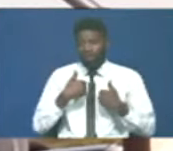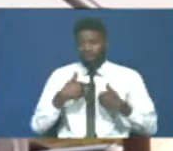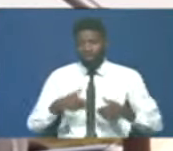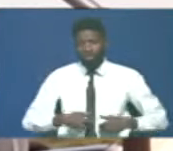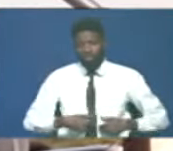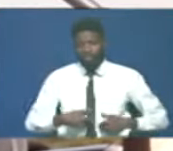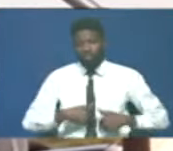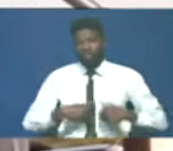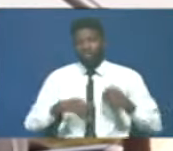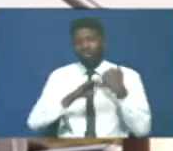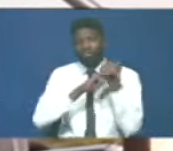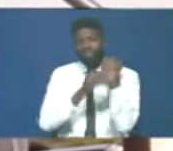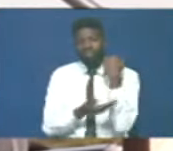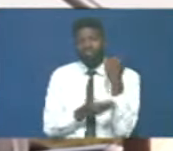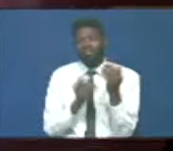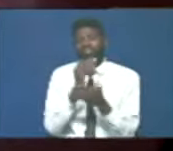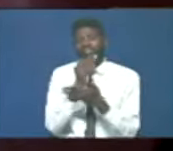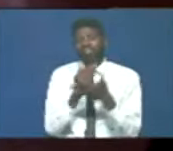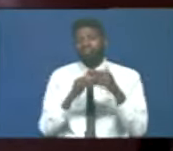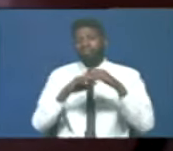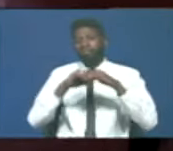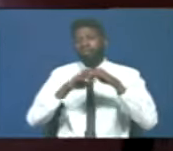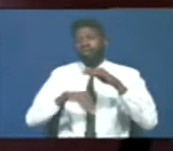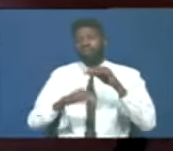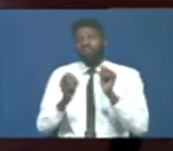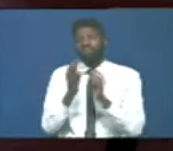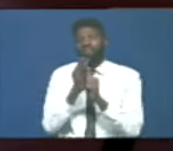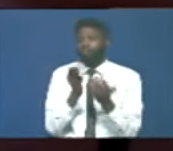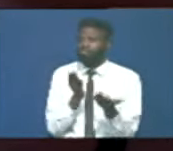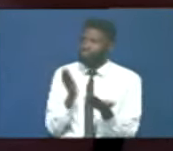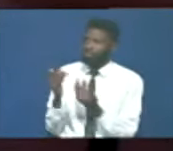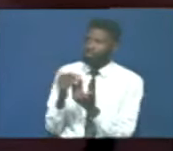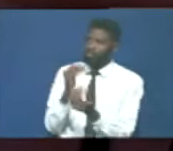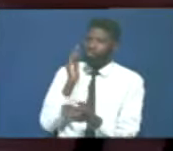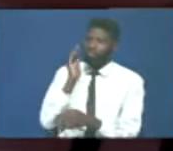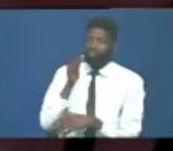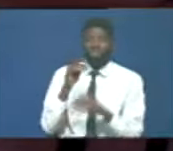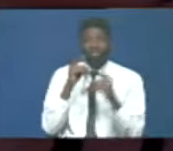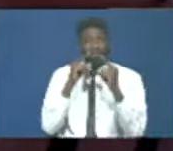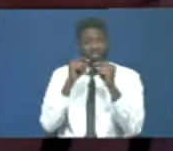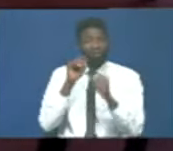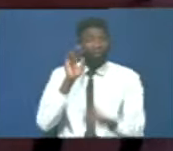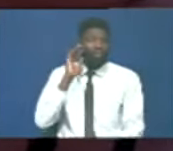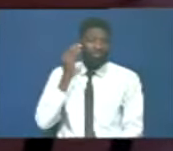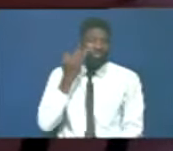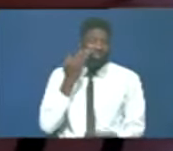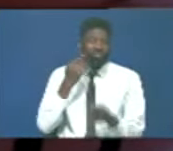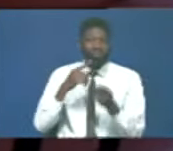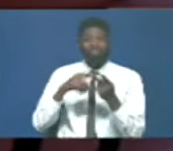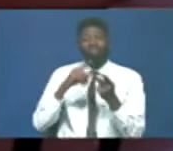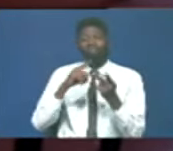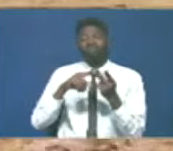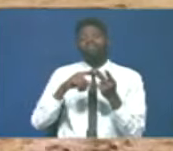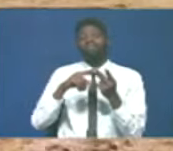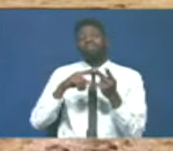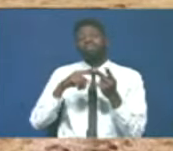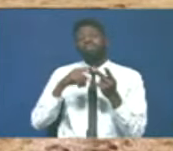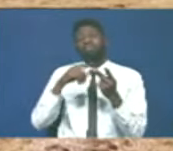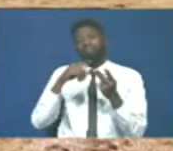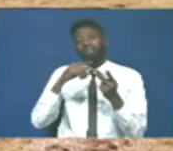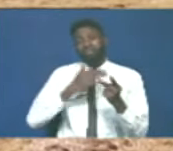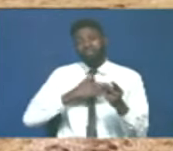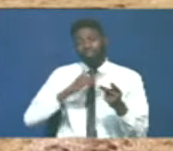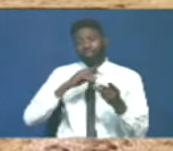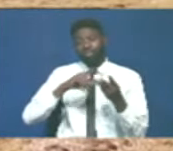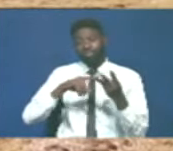14 na watakuwa wanaangaliwa hapa. According to Kobia, Isiolo, Samburu, Tharakanithi, Embu and Marsabit counties